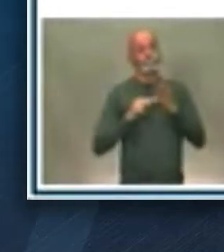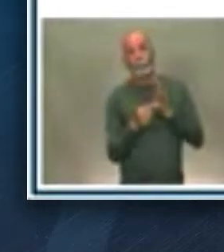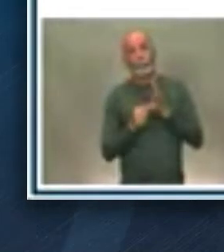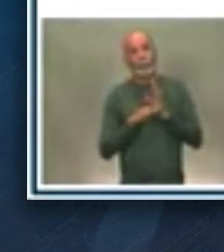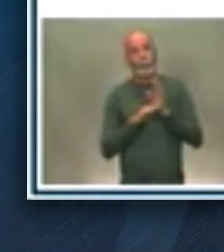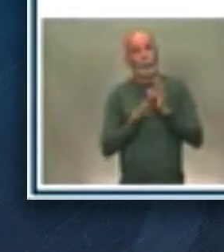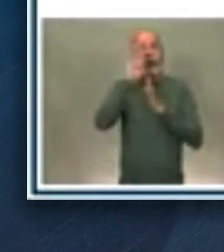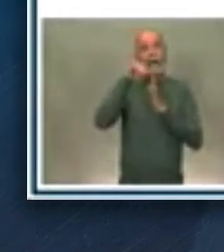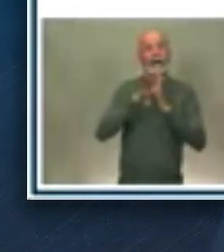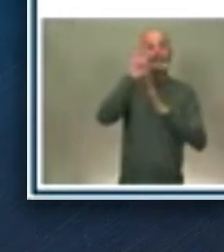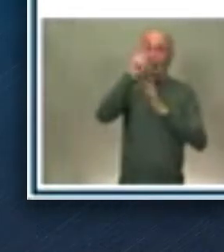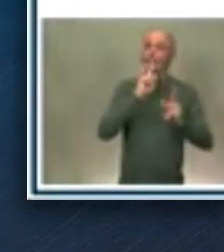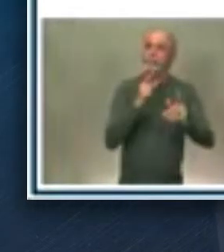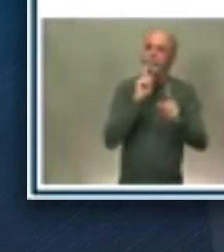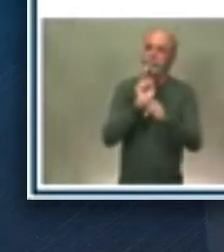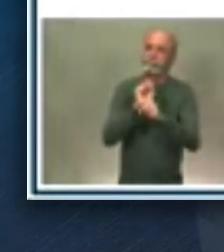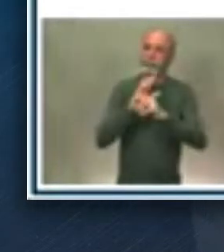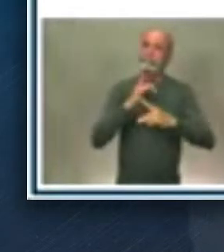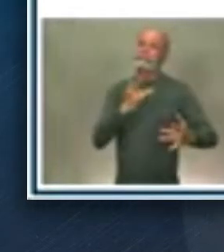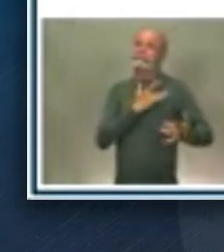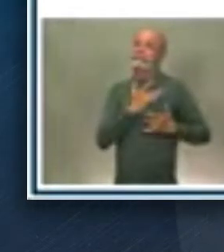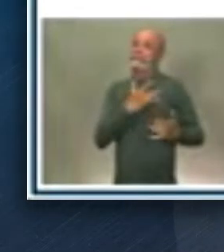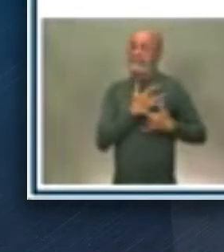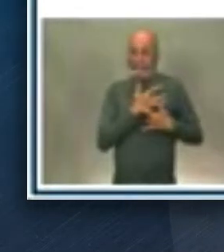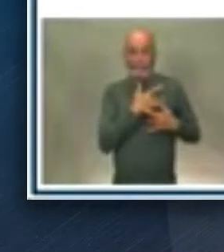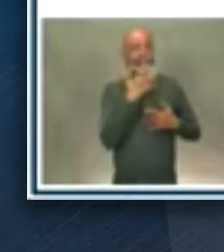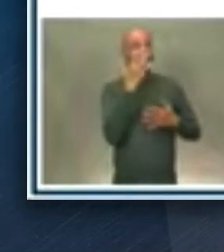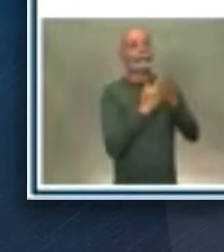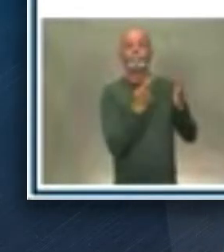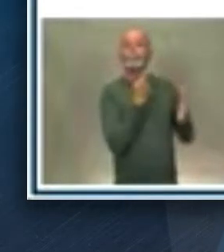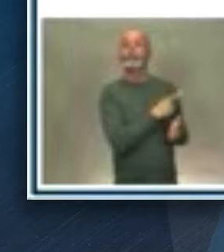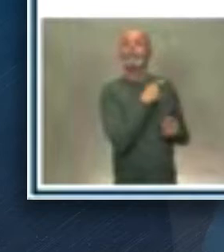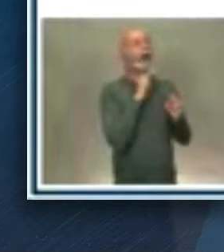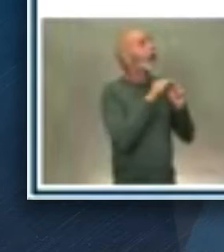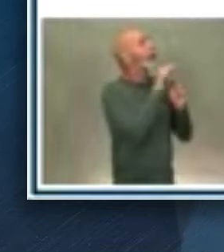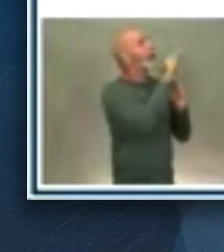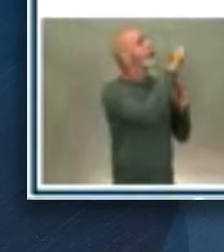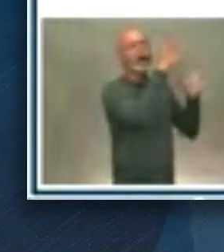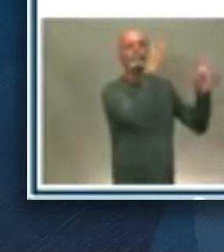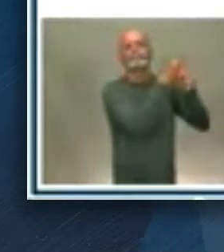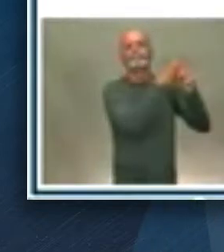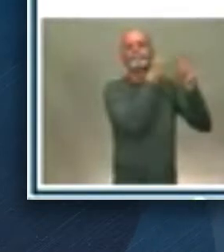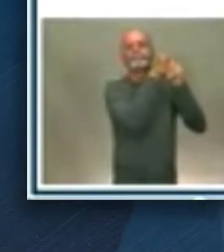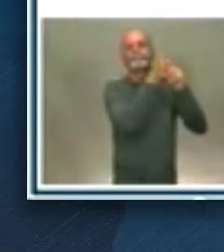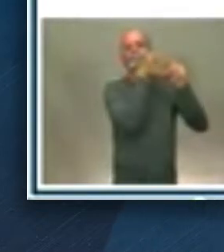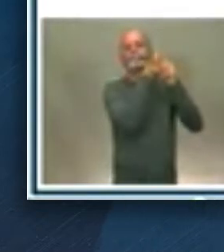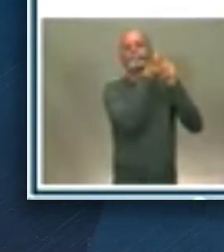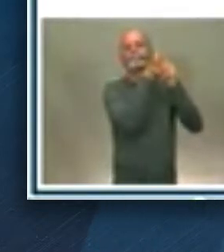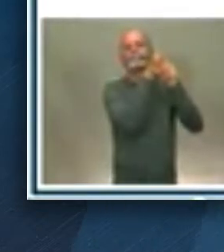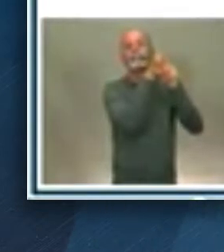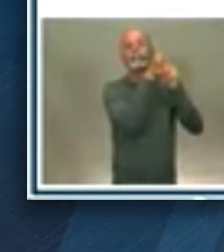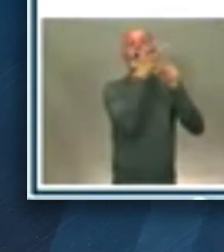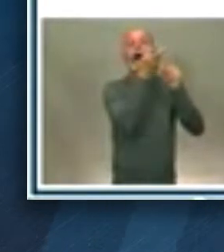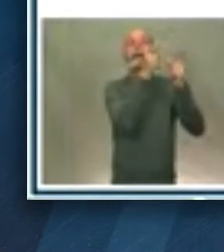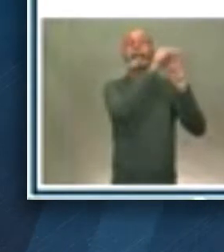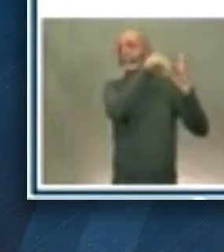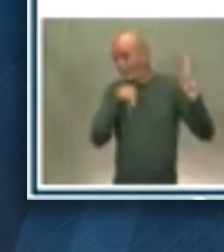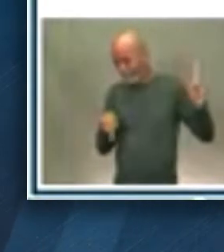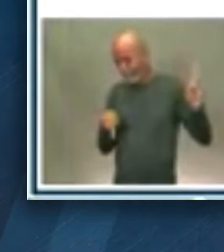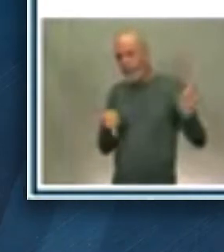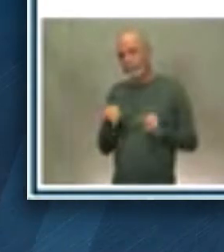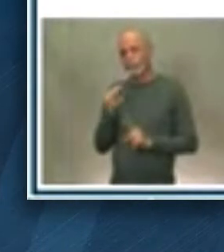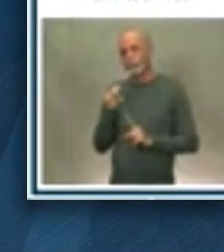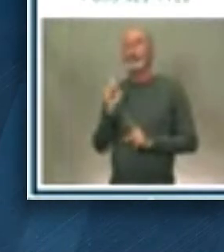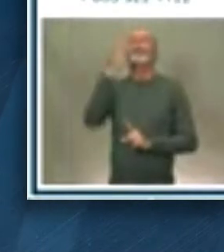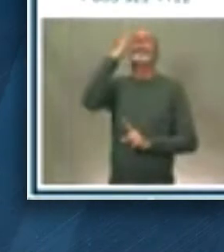and some provinces are already being substantively impacted already. We will get the fourth wave here. We will